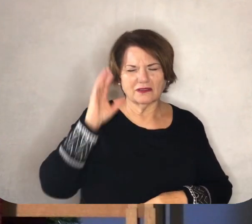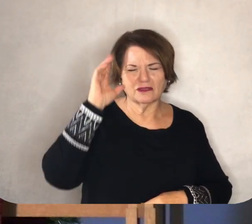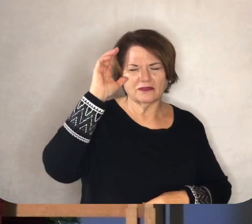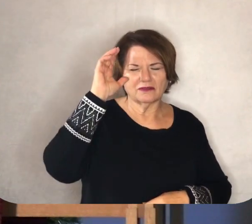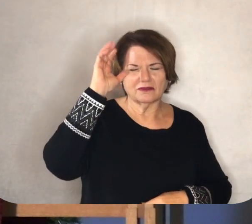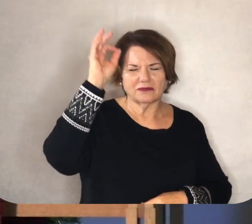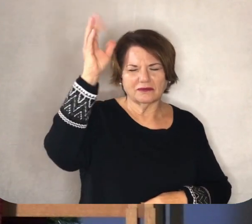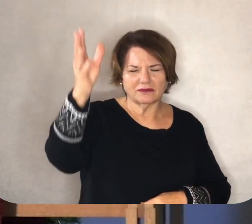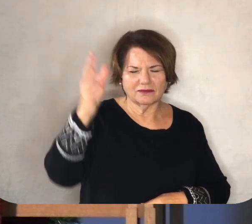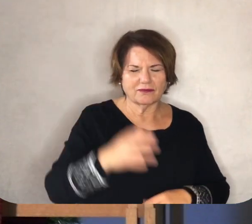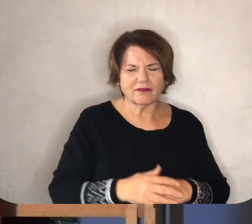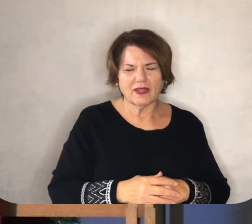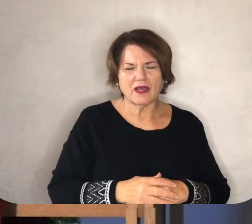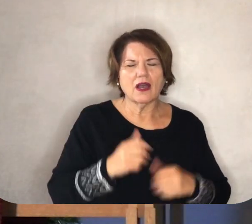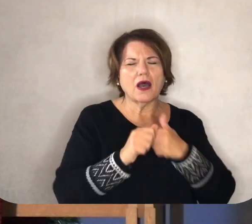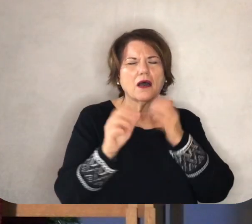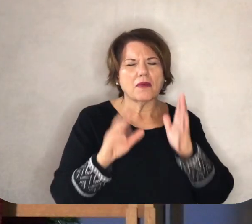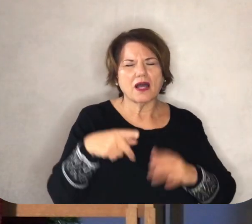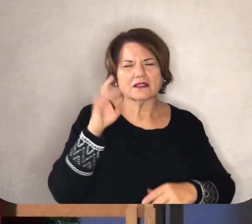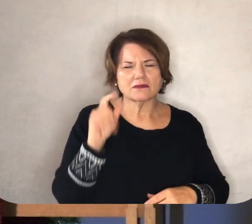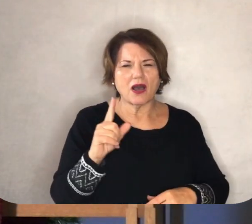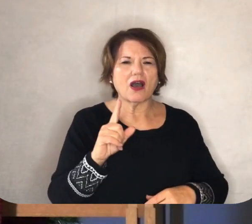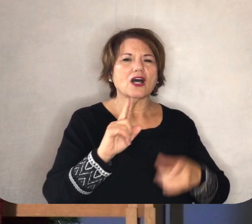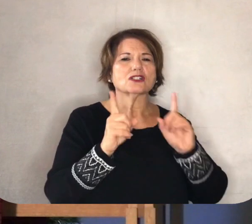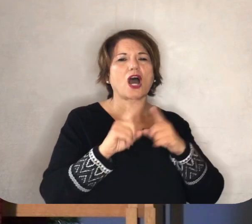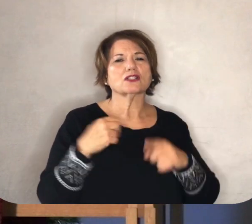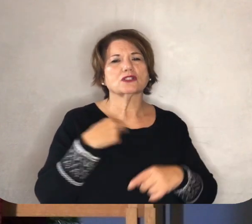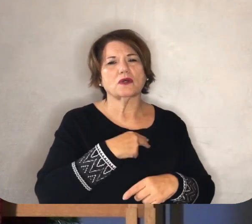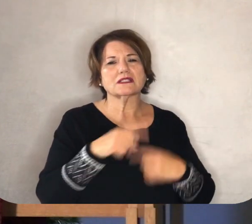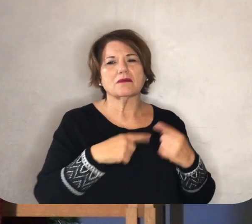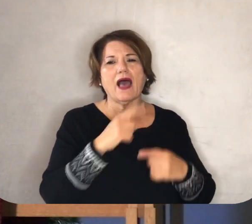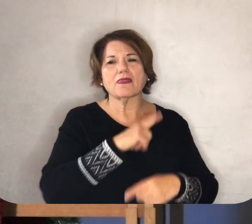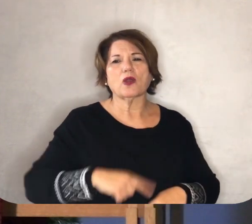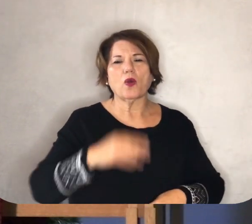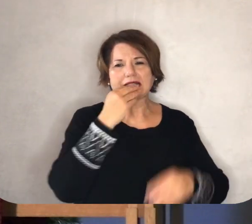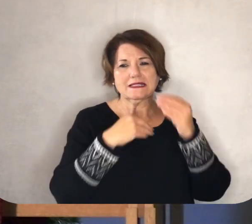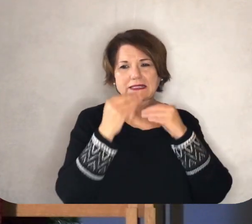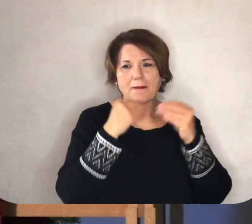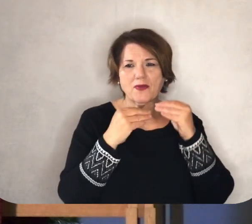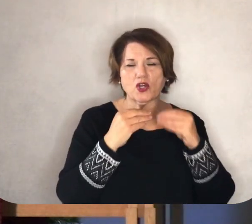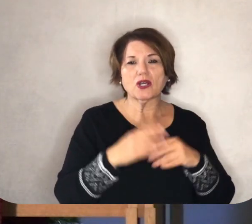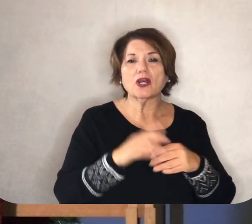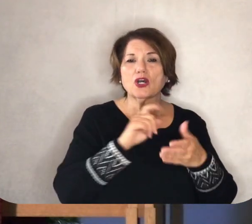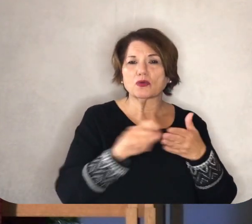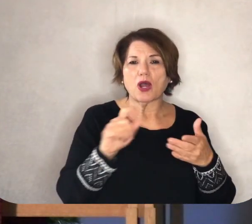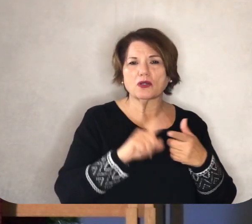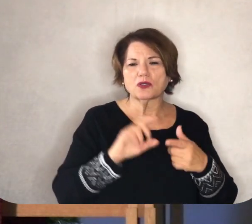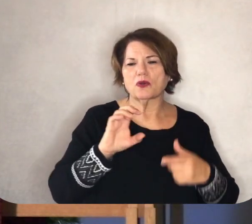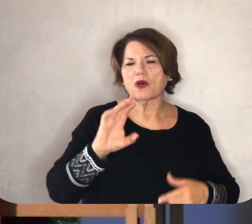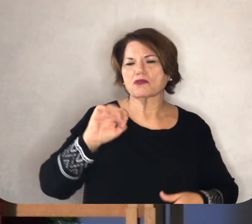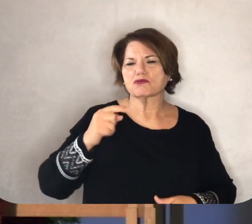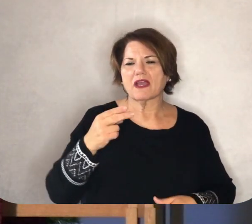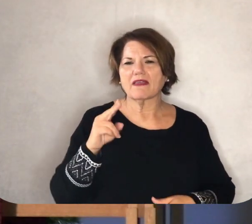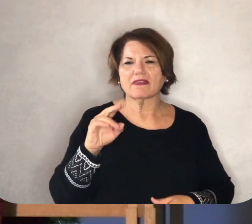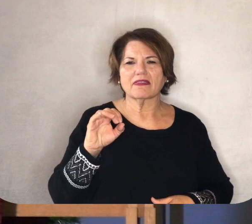The Apostle Paul talks to us about the Lord's Supper. He wrote to the Corinthians